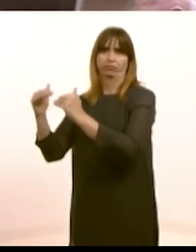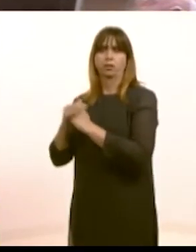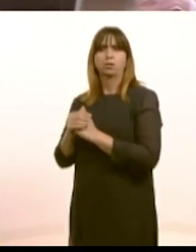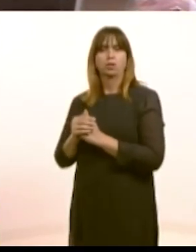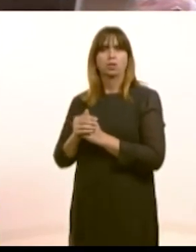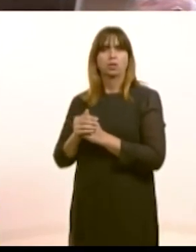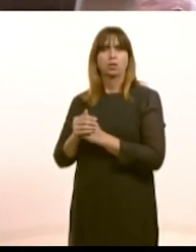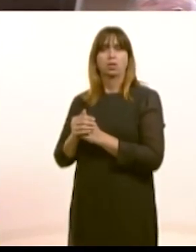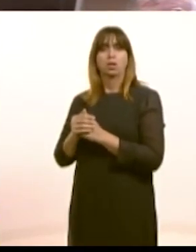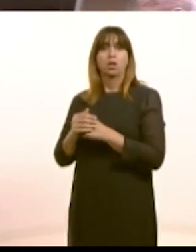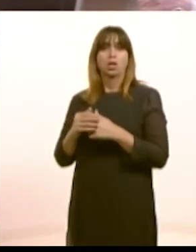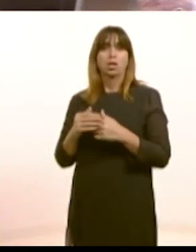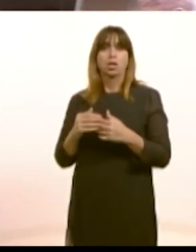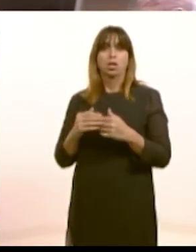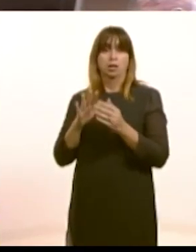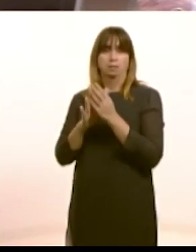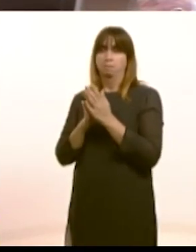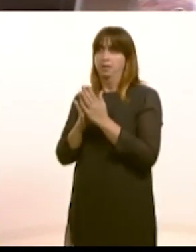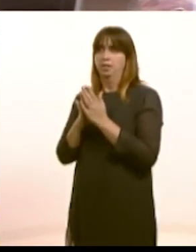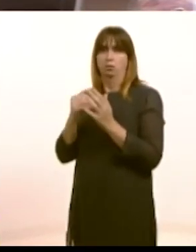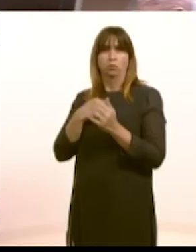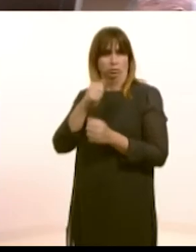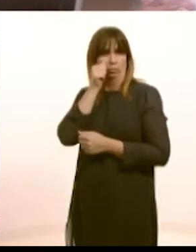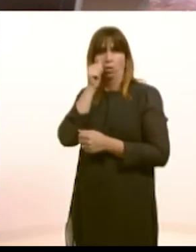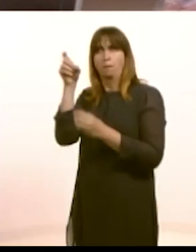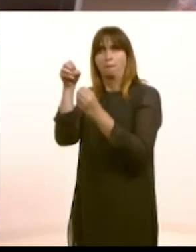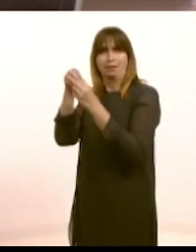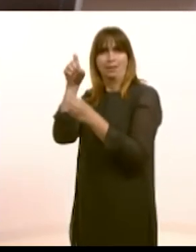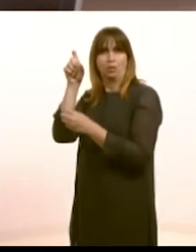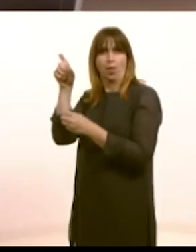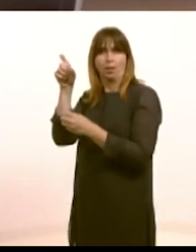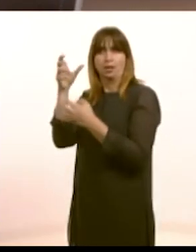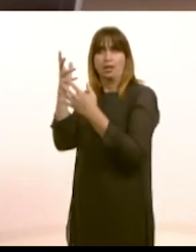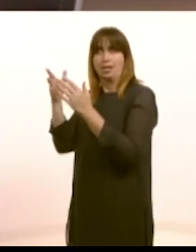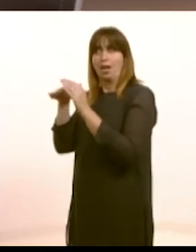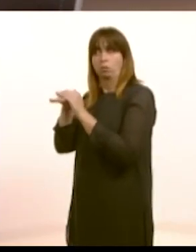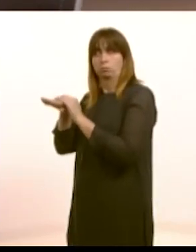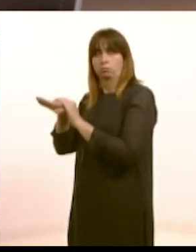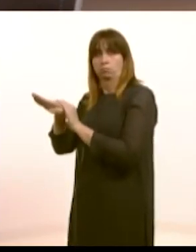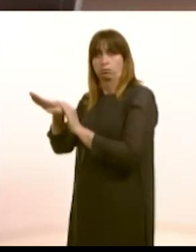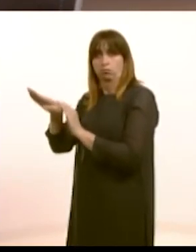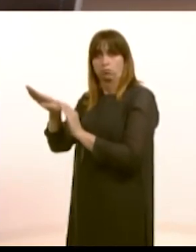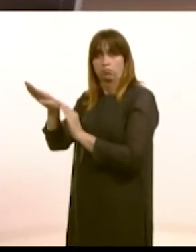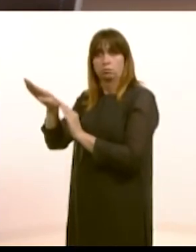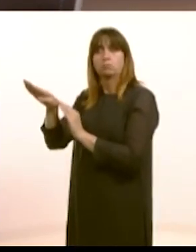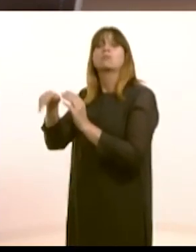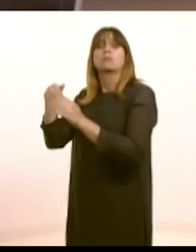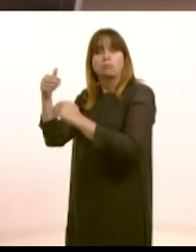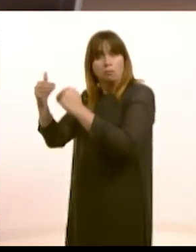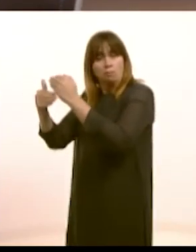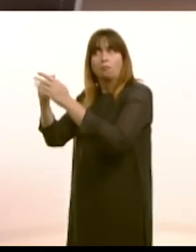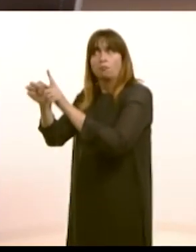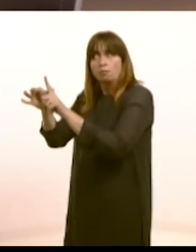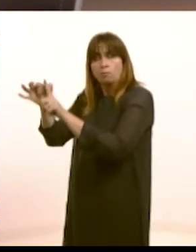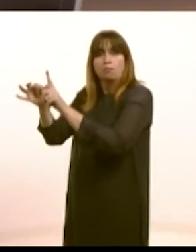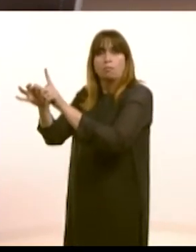in about the way in which Betsy Cadwallader seems to be turning itself round. And so the